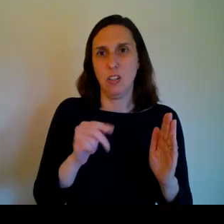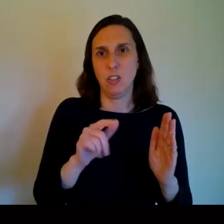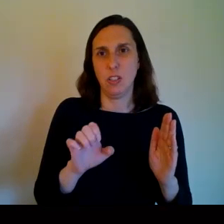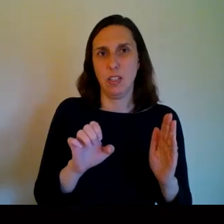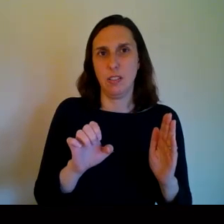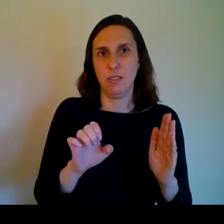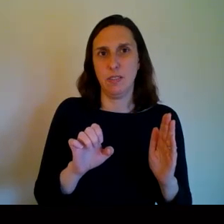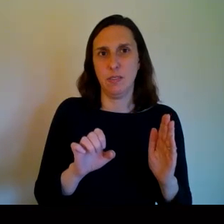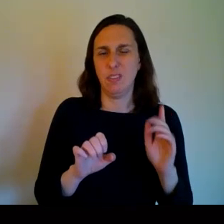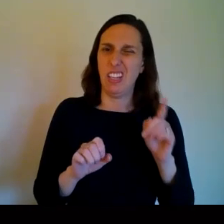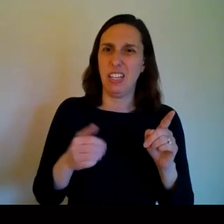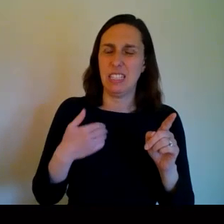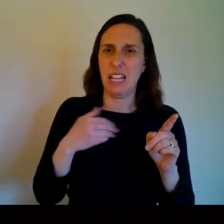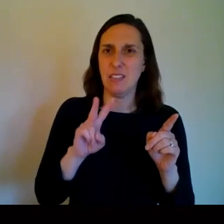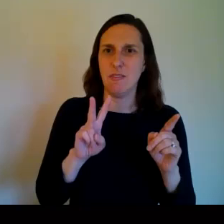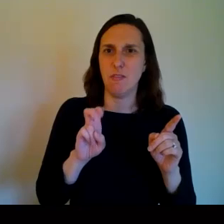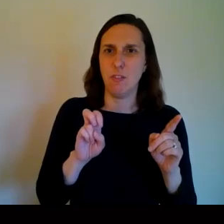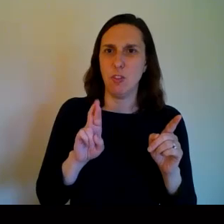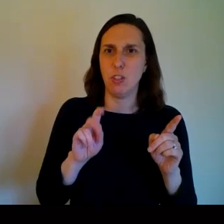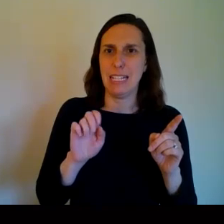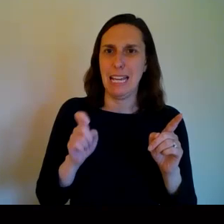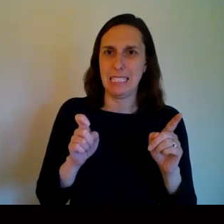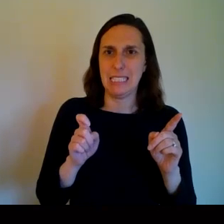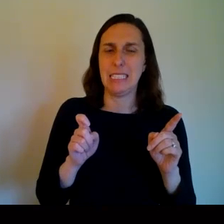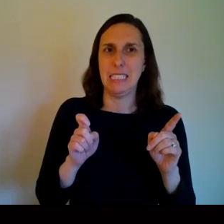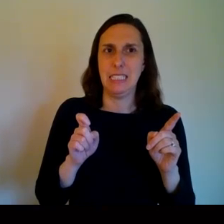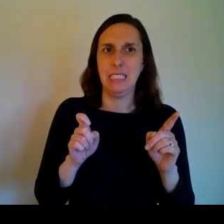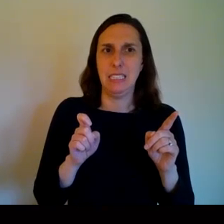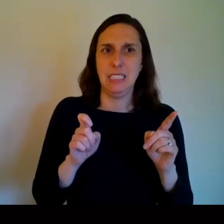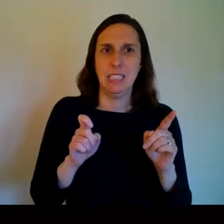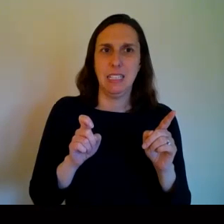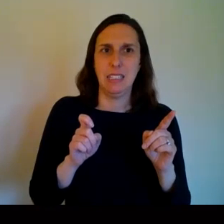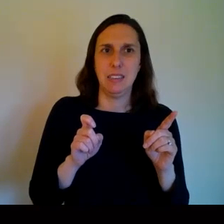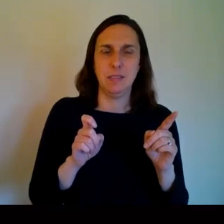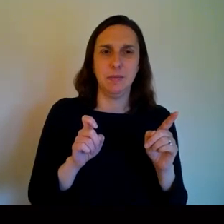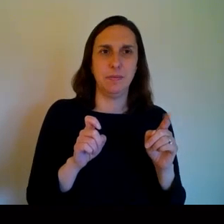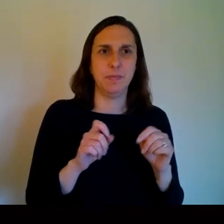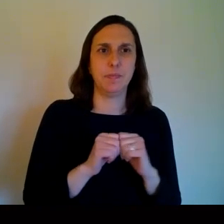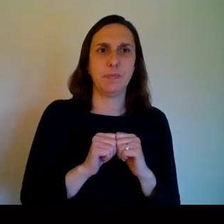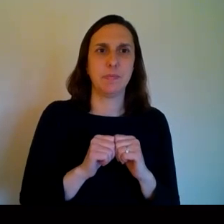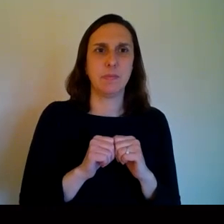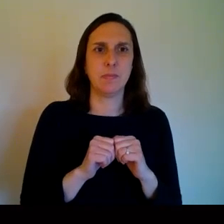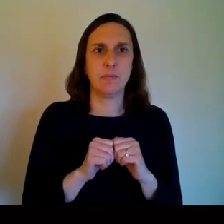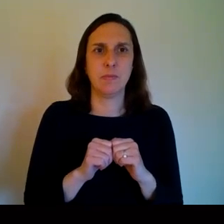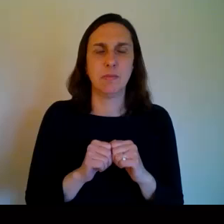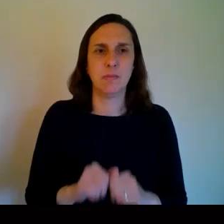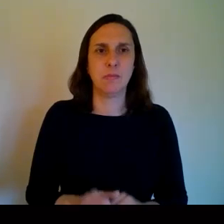has a vertex, right? And that vertex was at